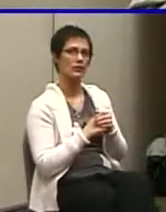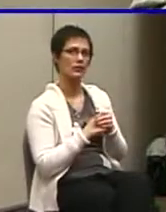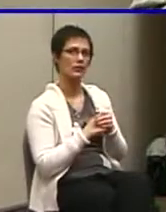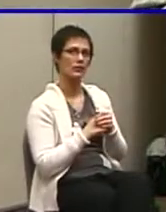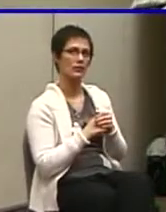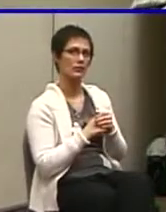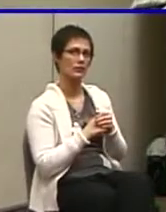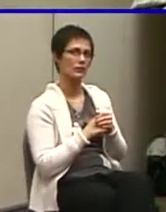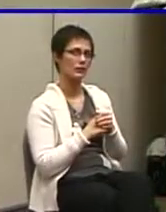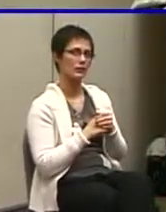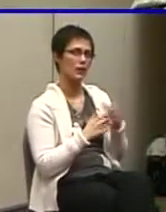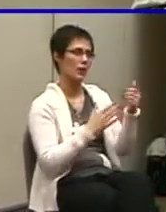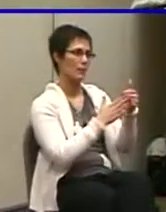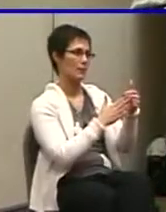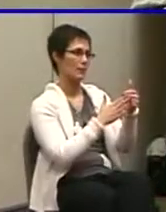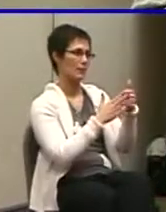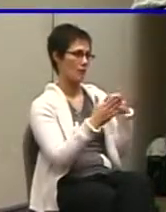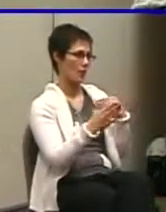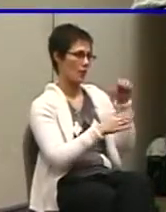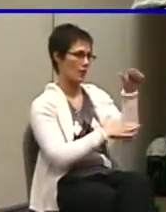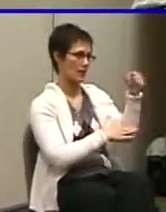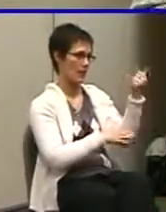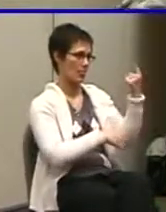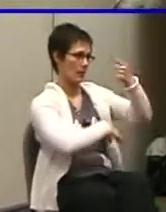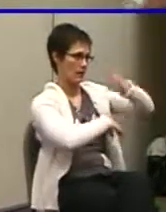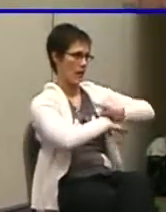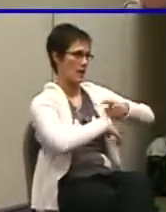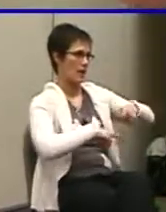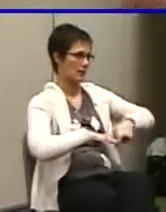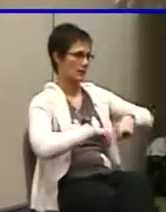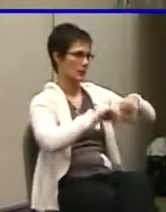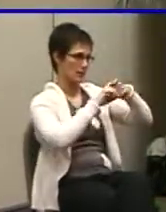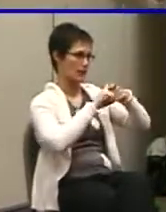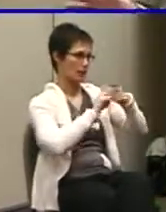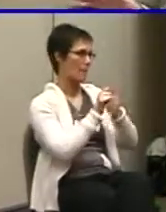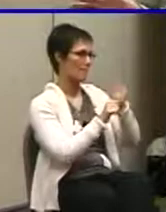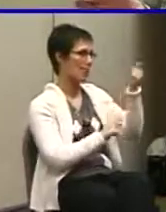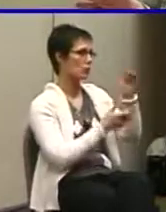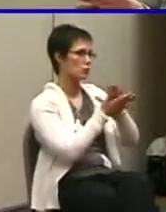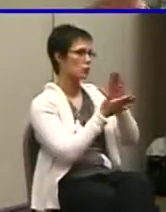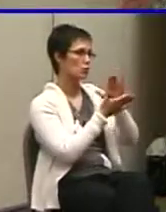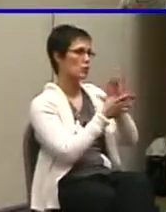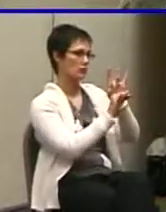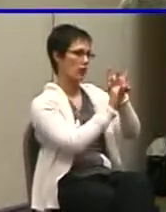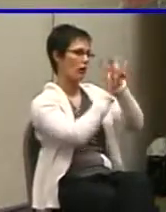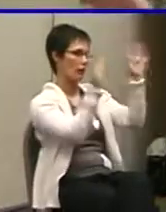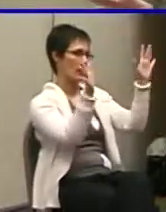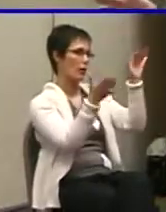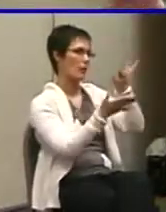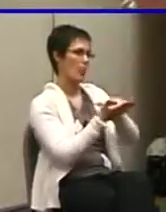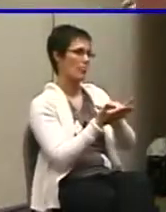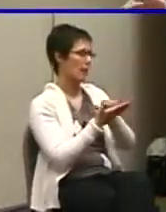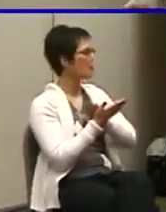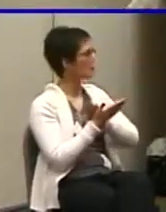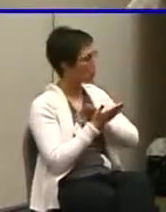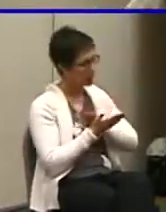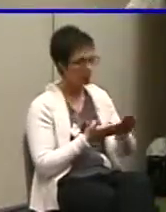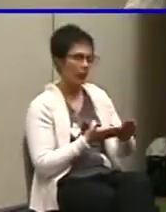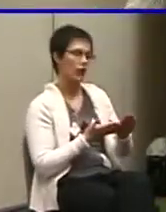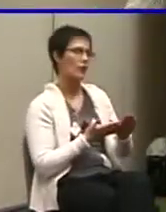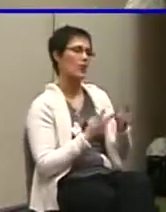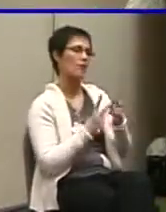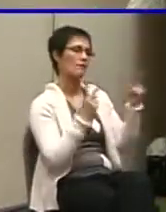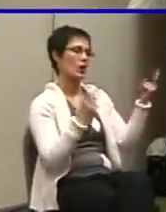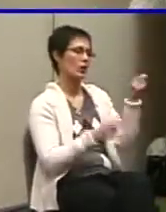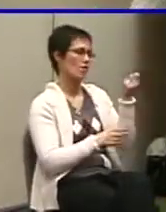to the 10th day of suspension, you need to do one, okay? Most schools are very clear about that, and they're very clean about that. There are very few schools